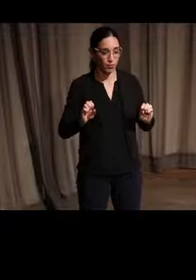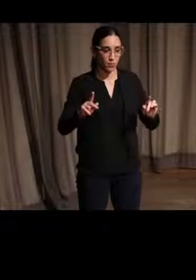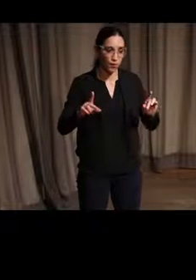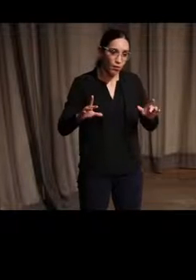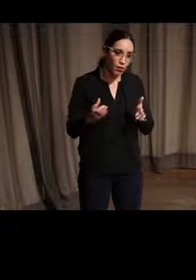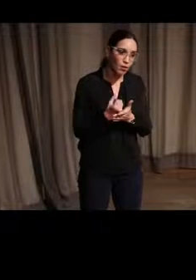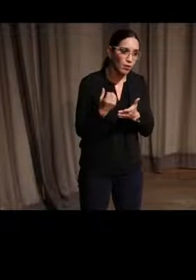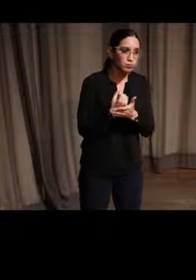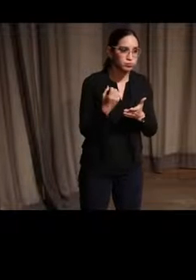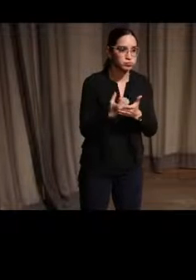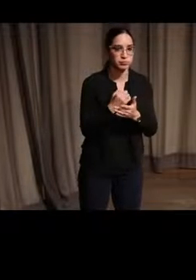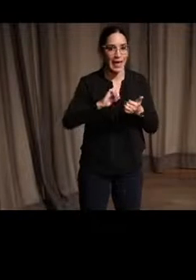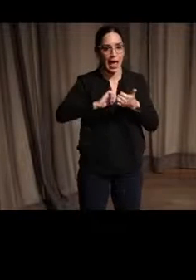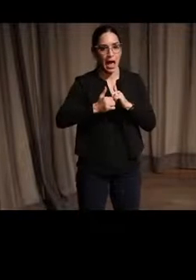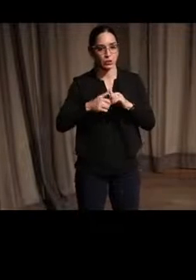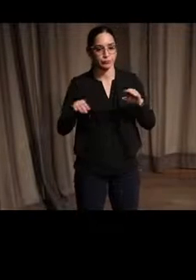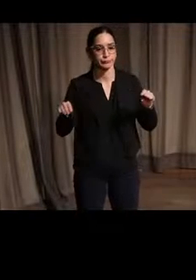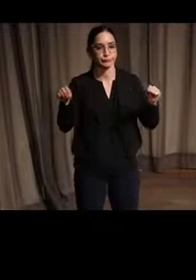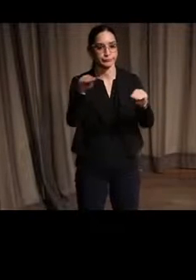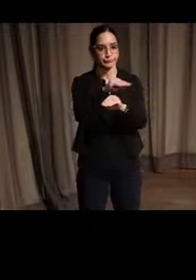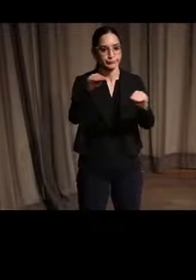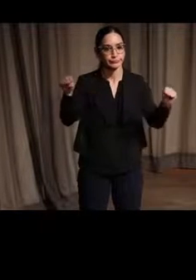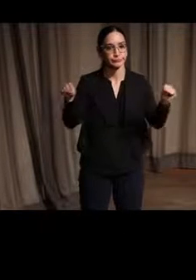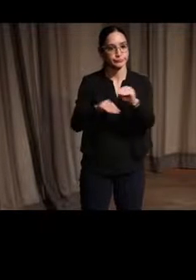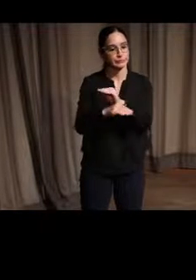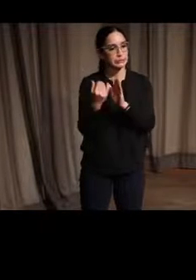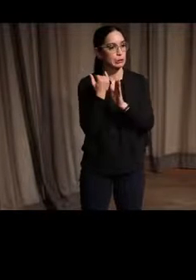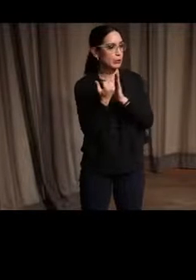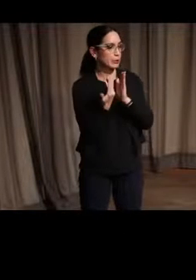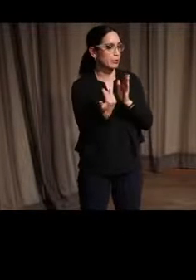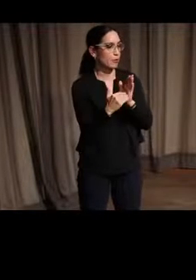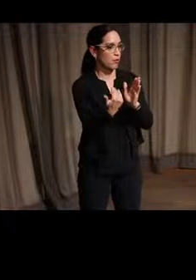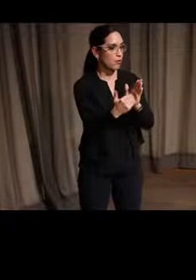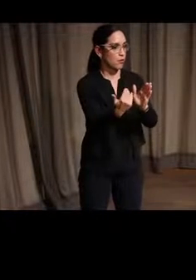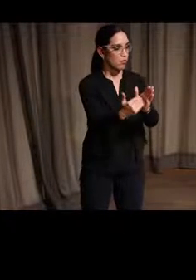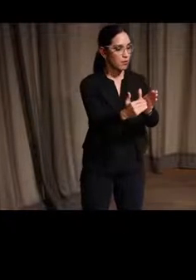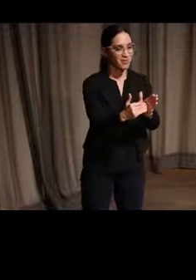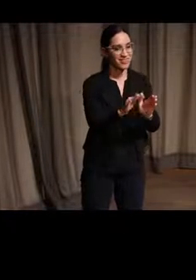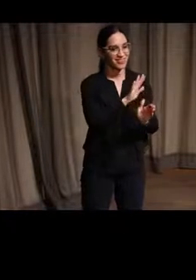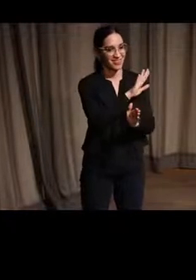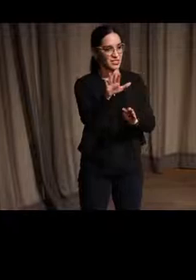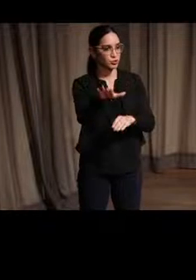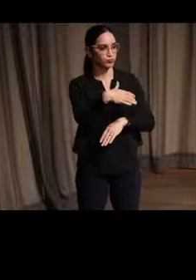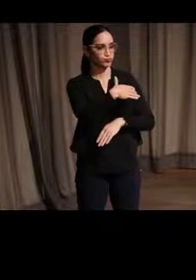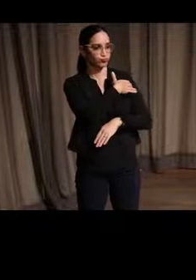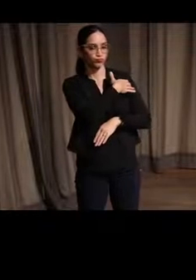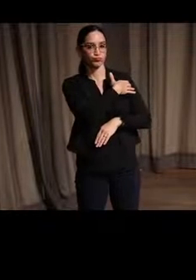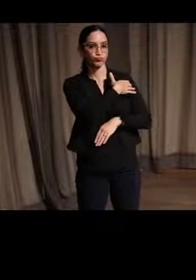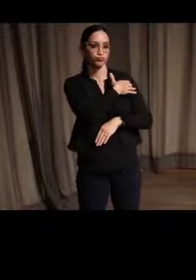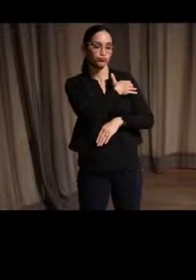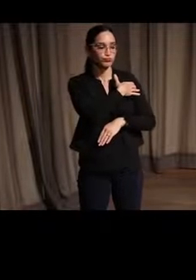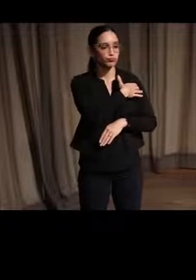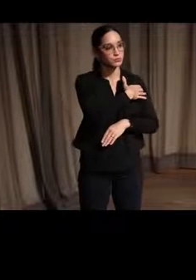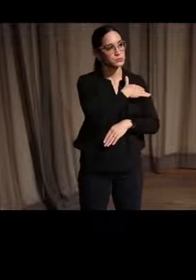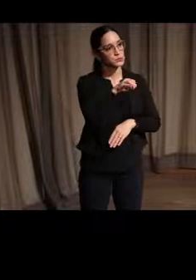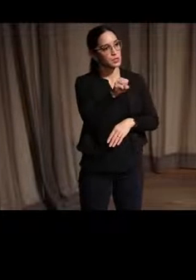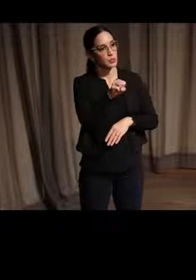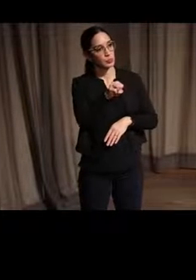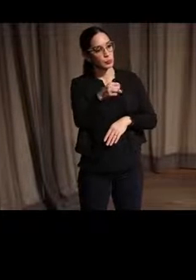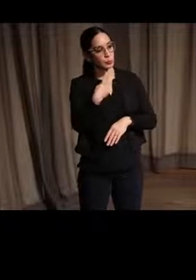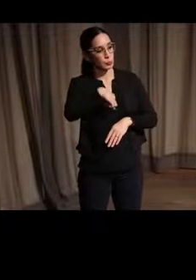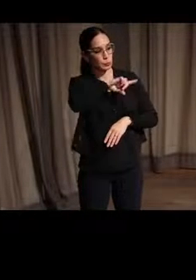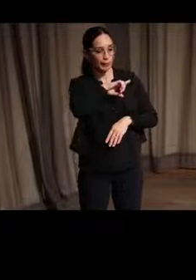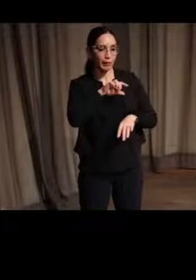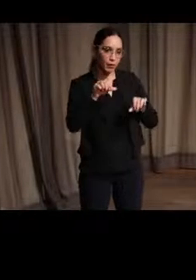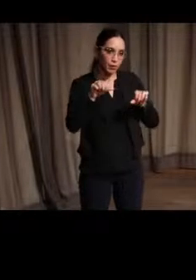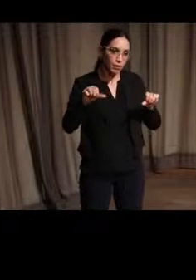over and over and over again. That's its strength. And I think it's a reflection of who we are too, right? If we are able to do that, if we are